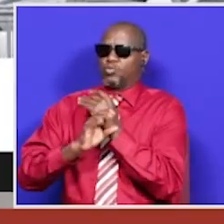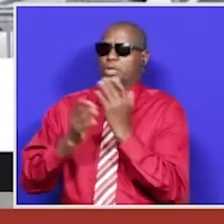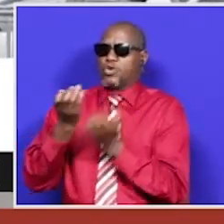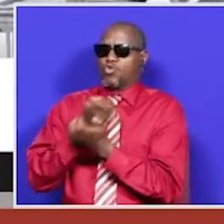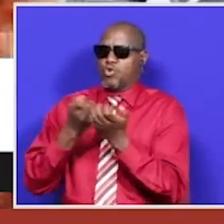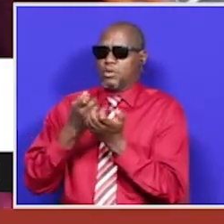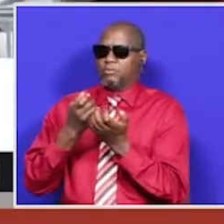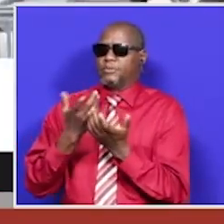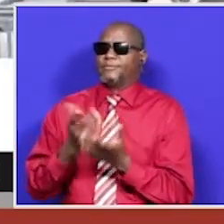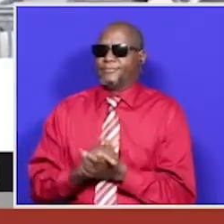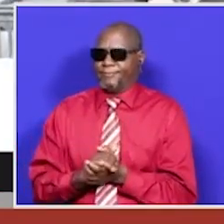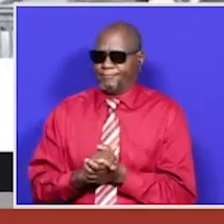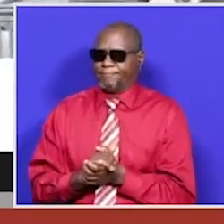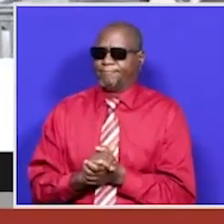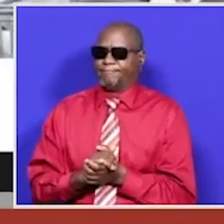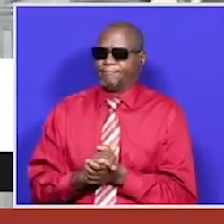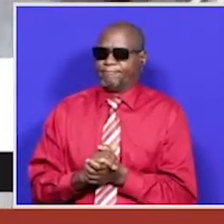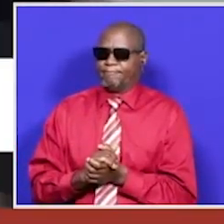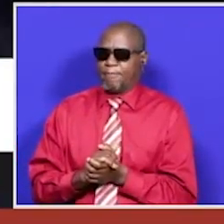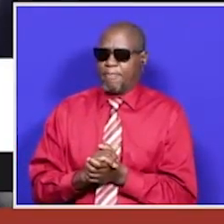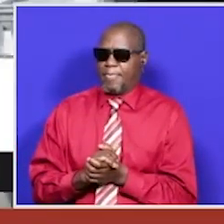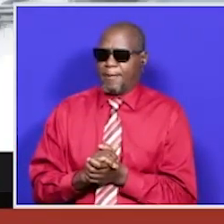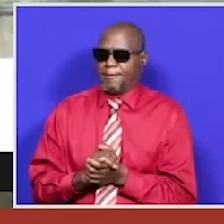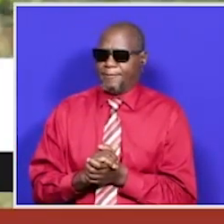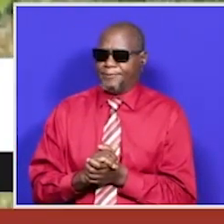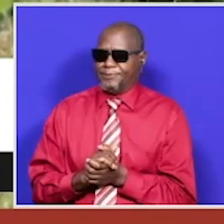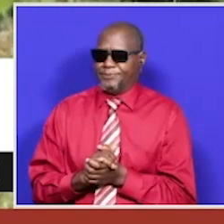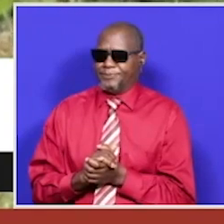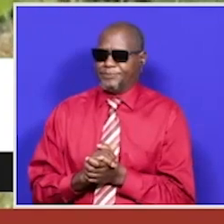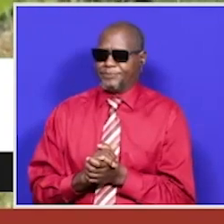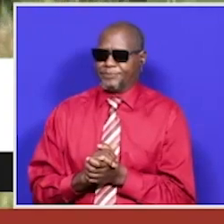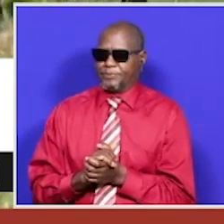Reporting for Hope TV Newswatch, I'm Grace Ahati.